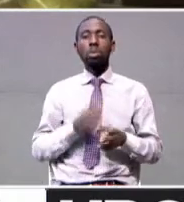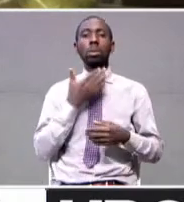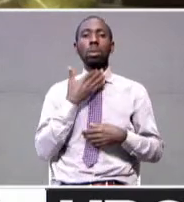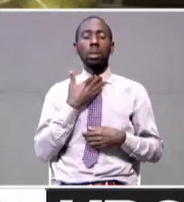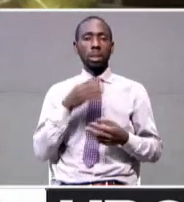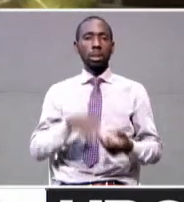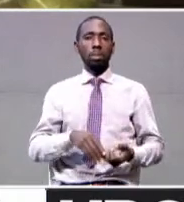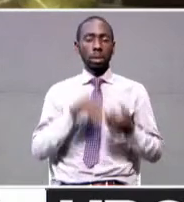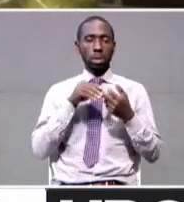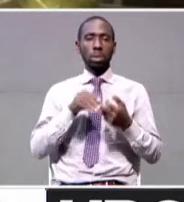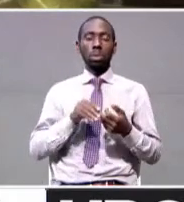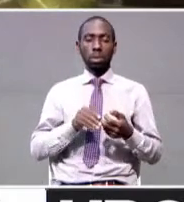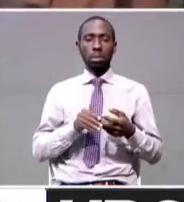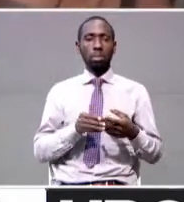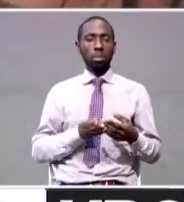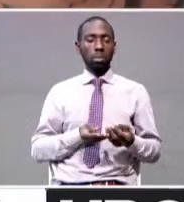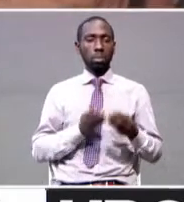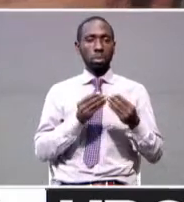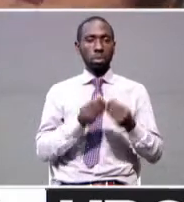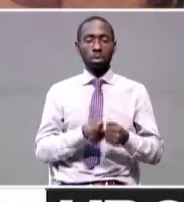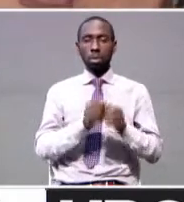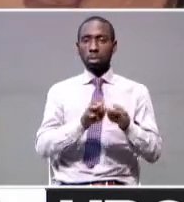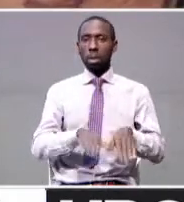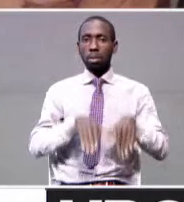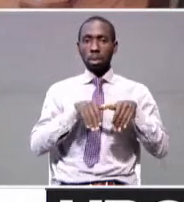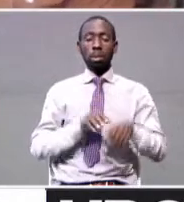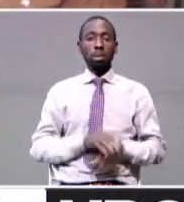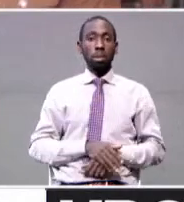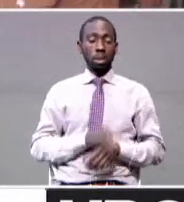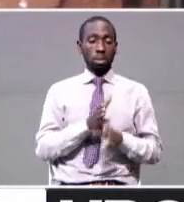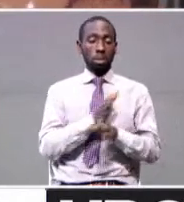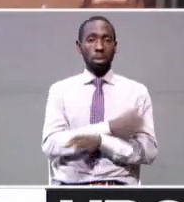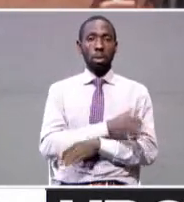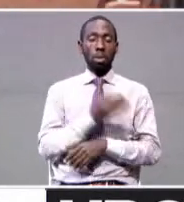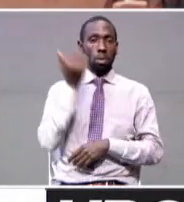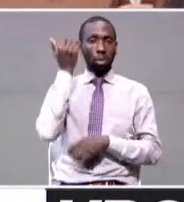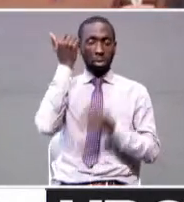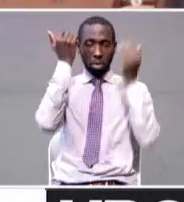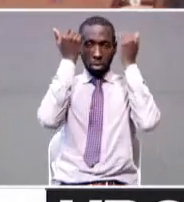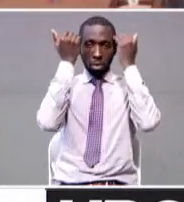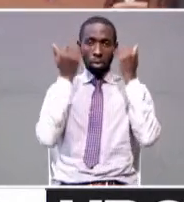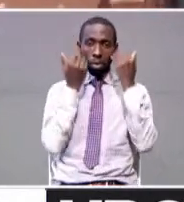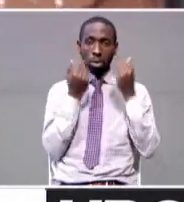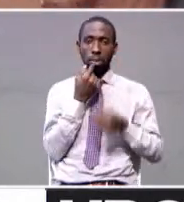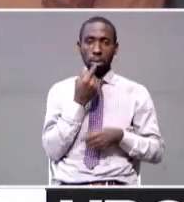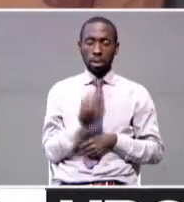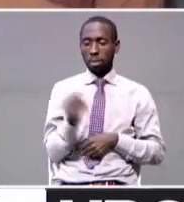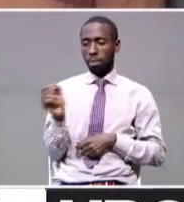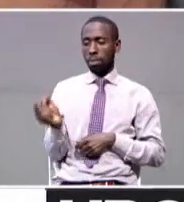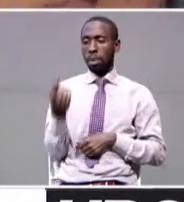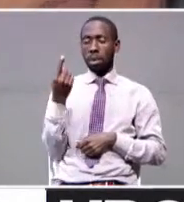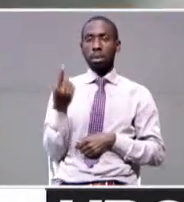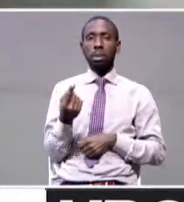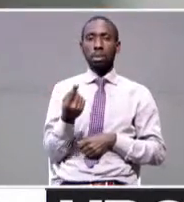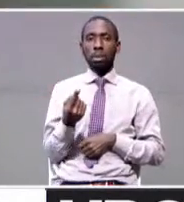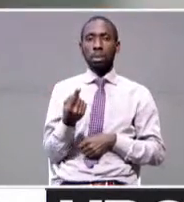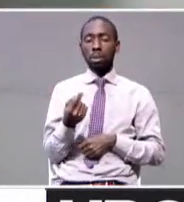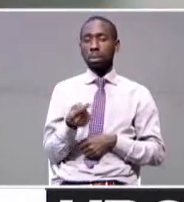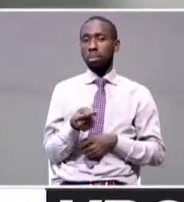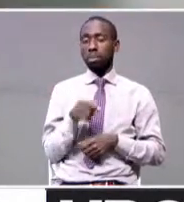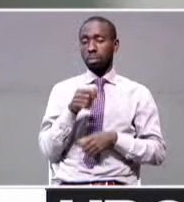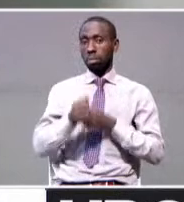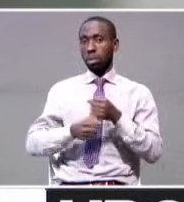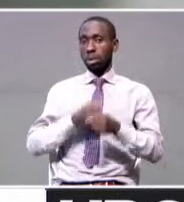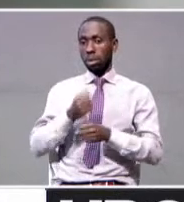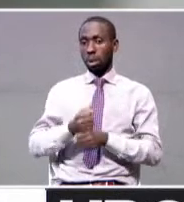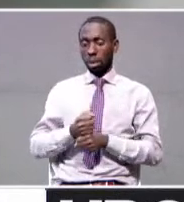intervention of Parliament. Wadenga kooti yali eralisa olwangalumu omwezi ogw'omwenda omwaka guno abaka bano okudda mu kooti. Kyo